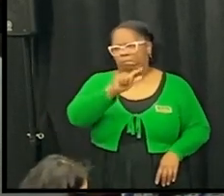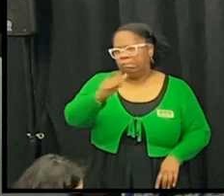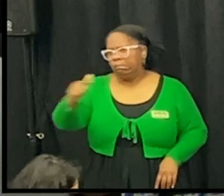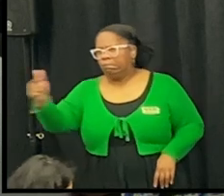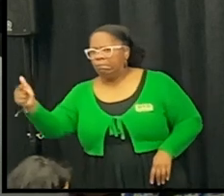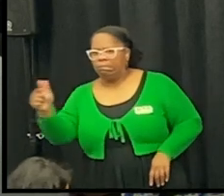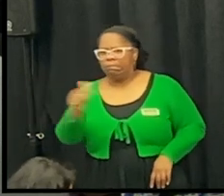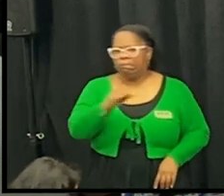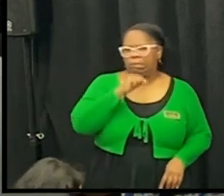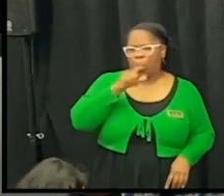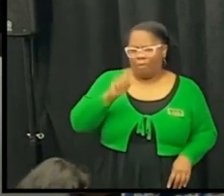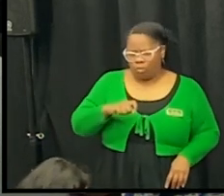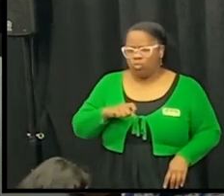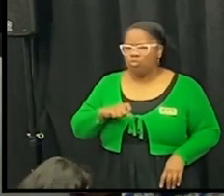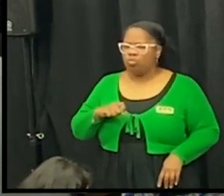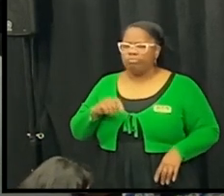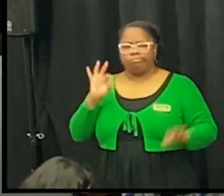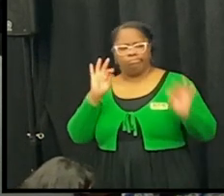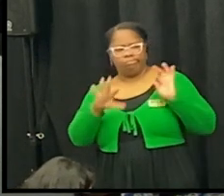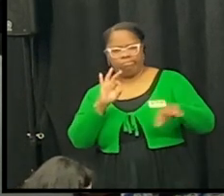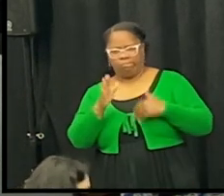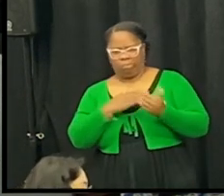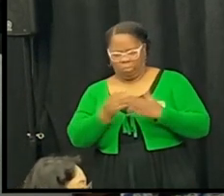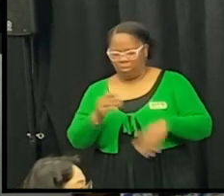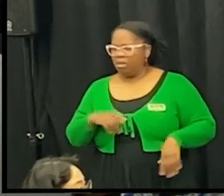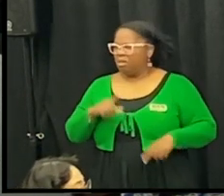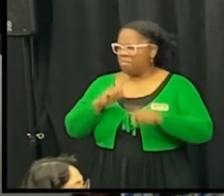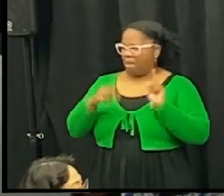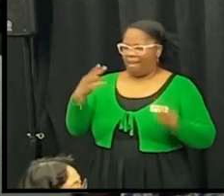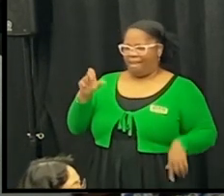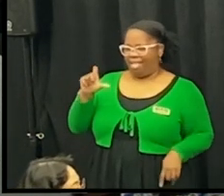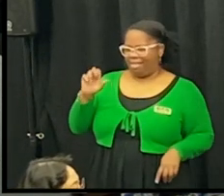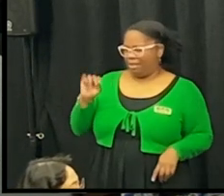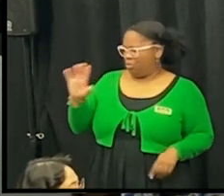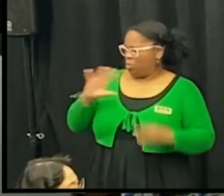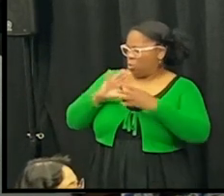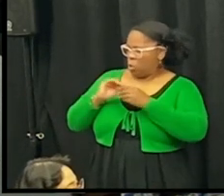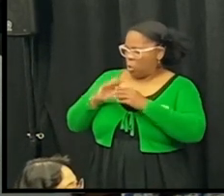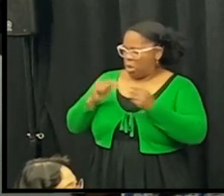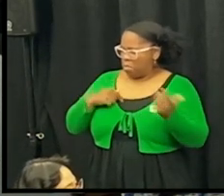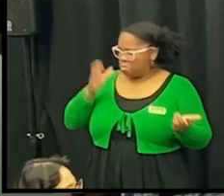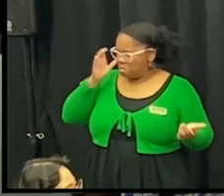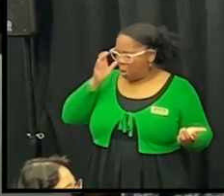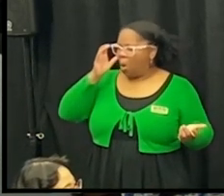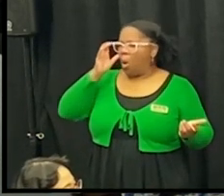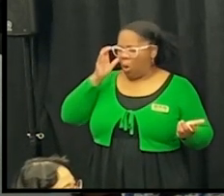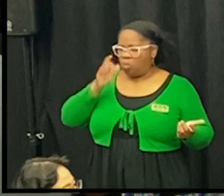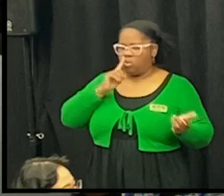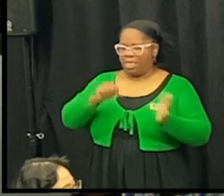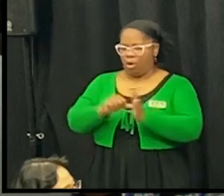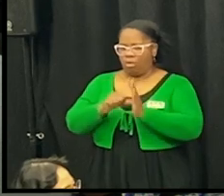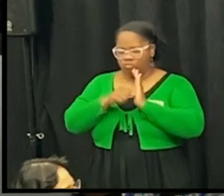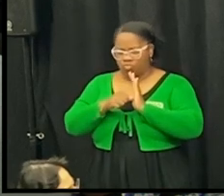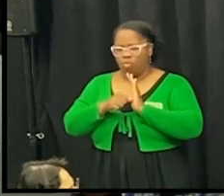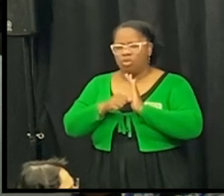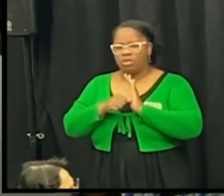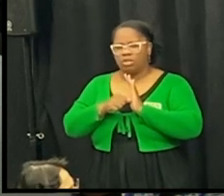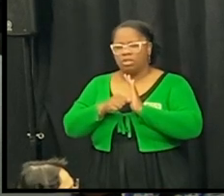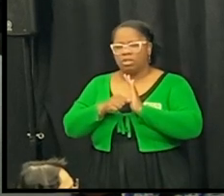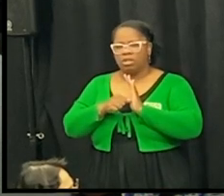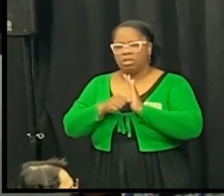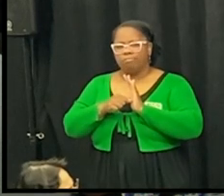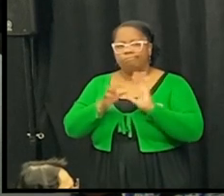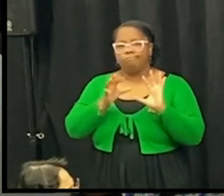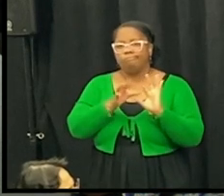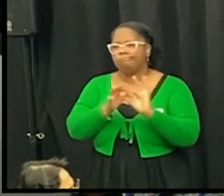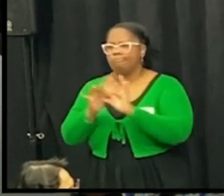jazz. Just hearing your story, though, Helen, I think it underscores how important these